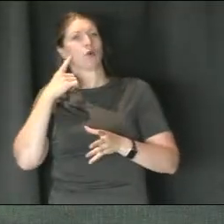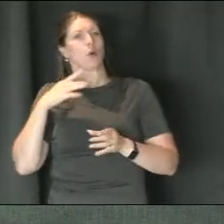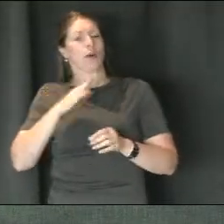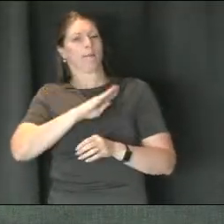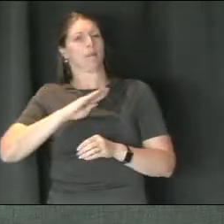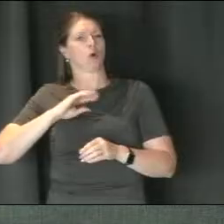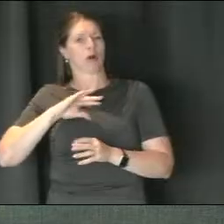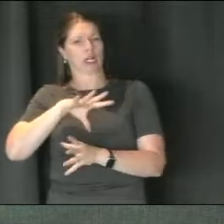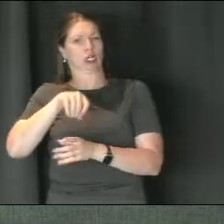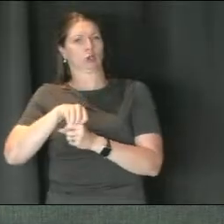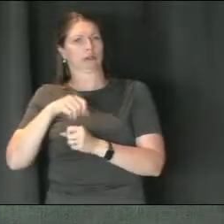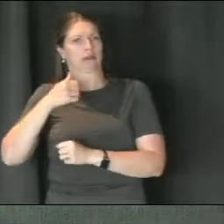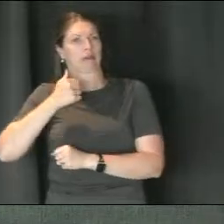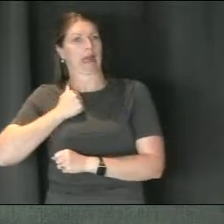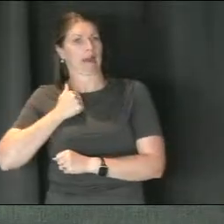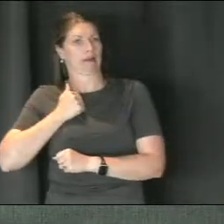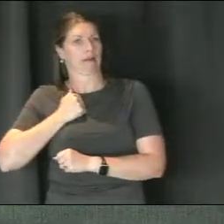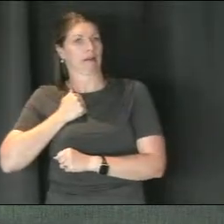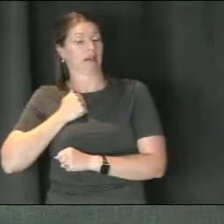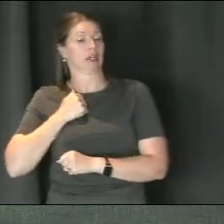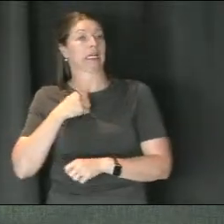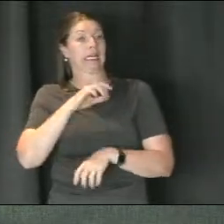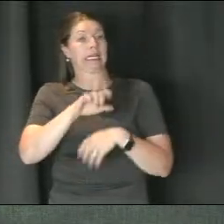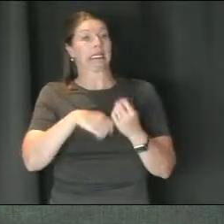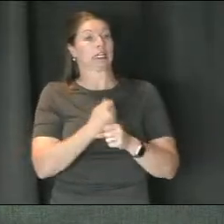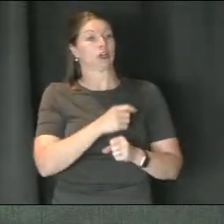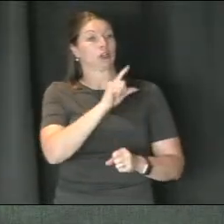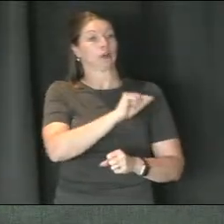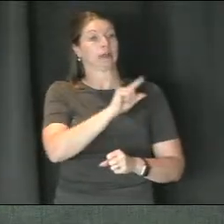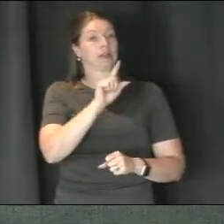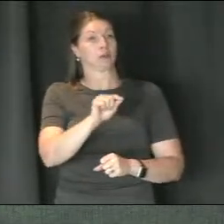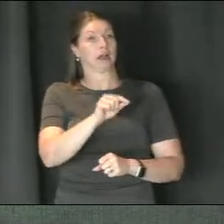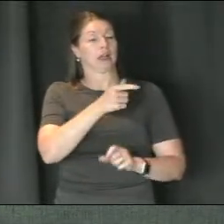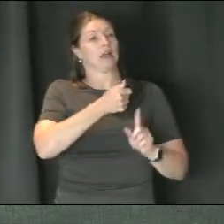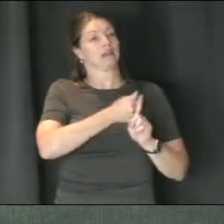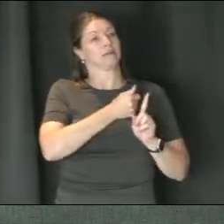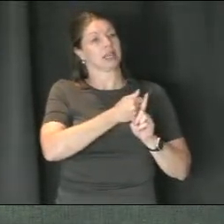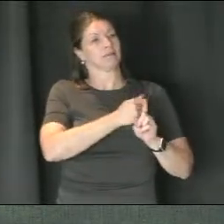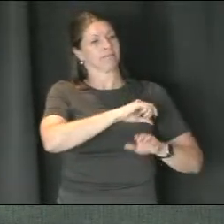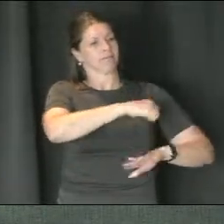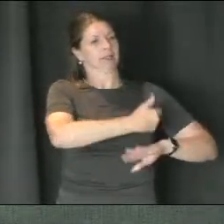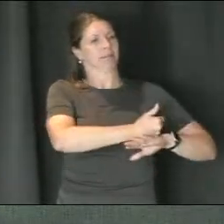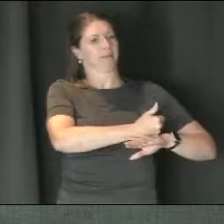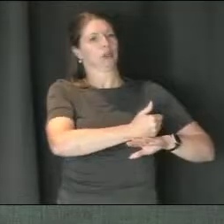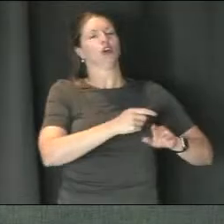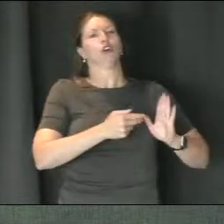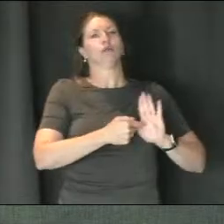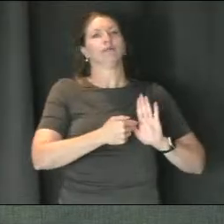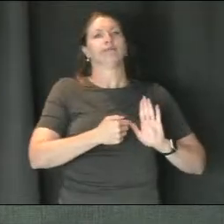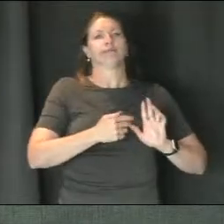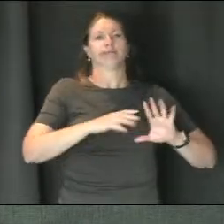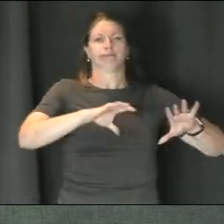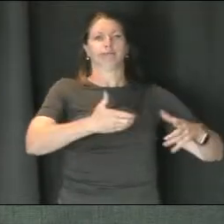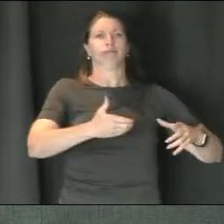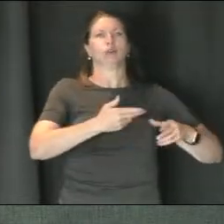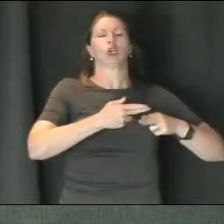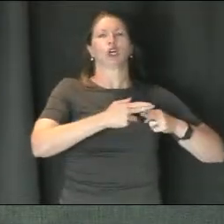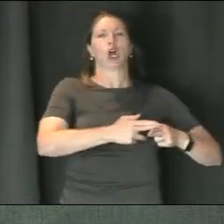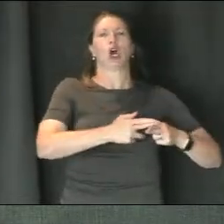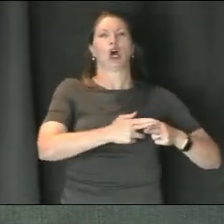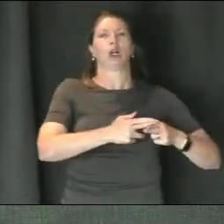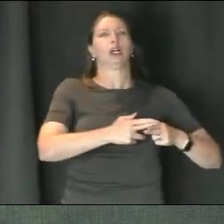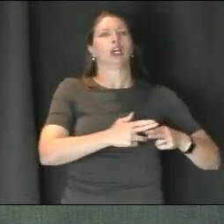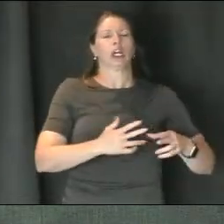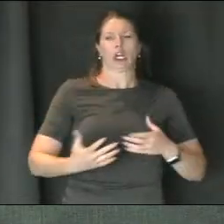In 2020, Dennis and Roxann launched an initiative called Inclusion with Dignity, with the goal to create accommodating family